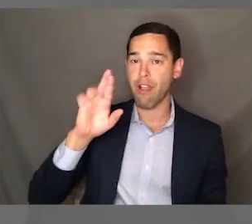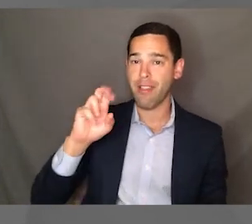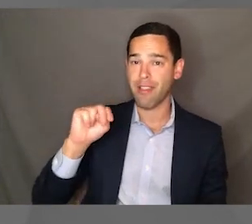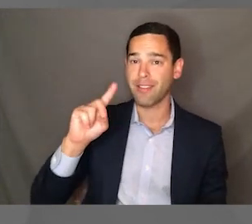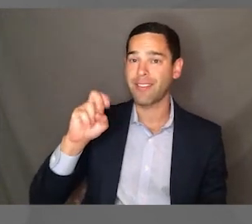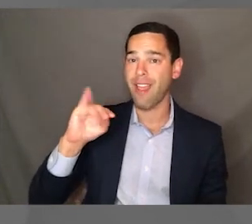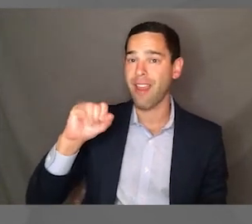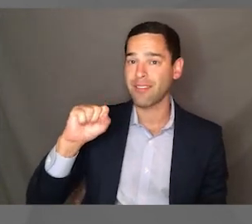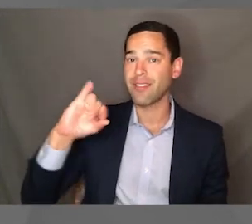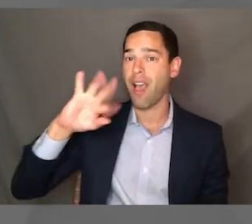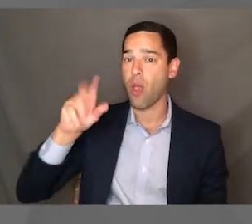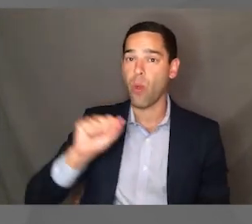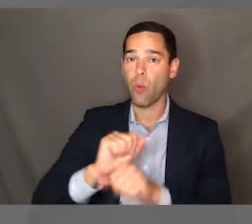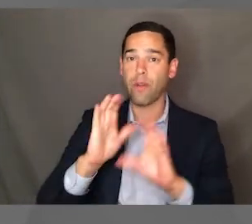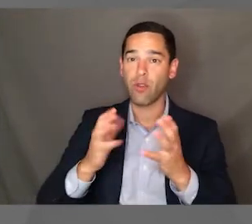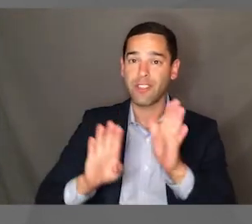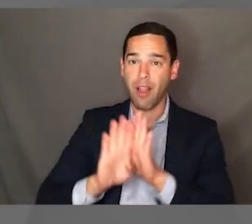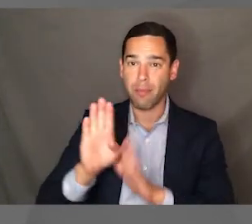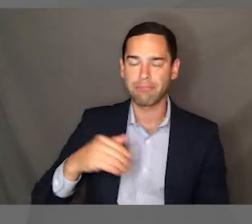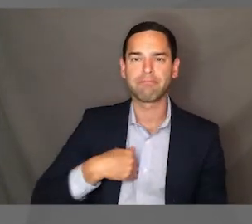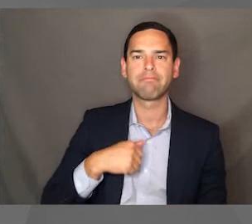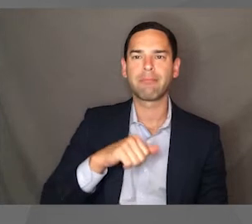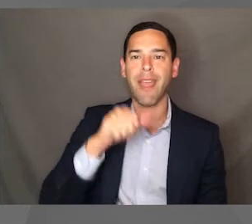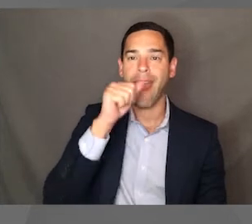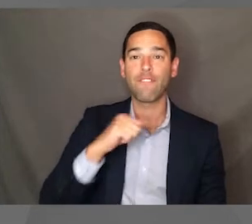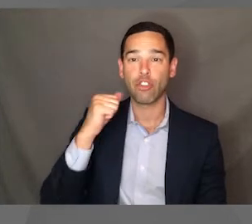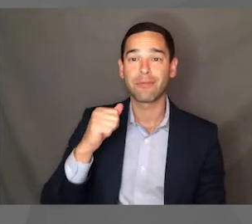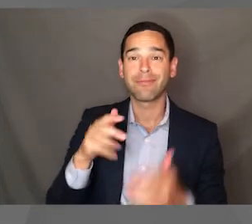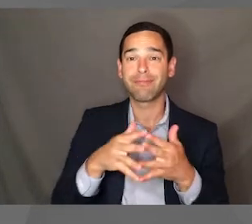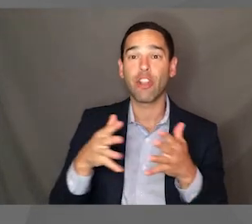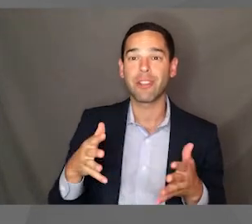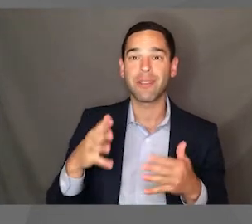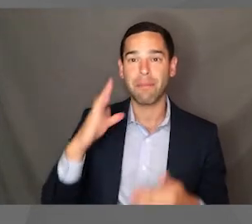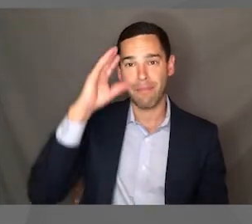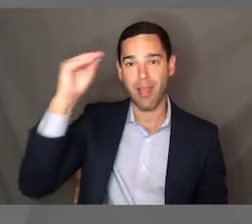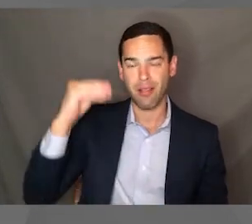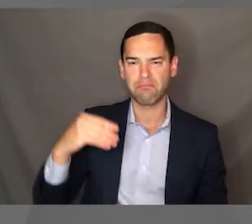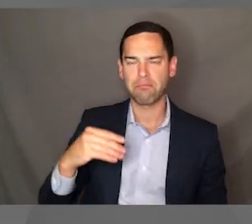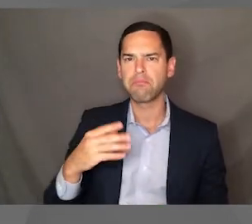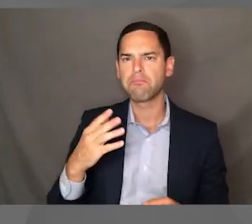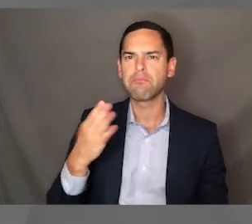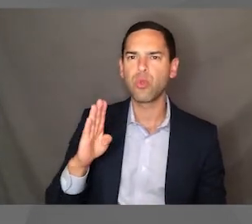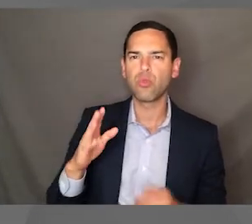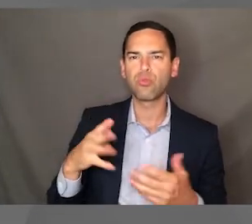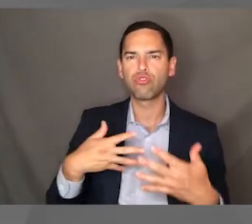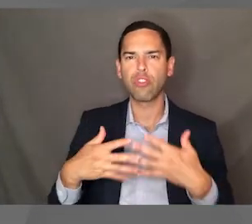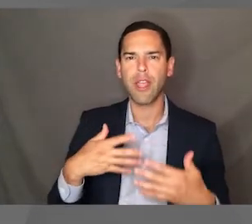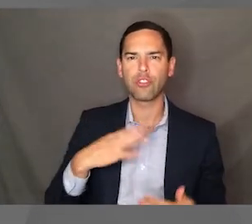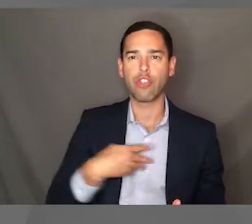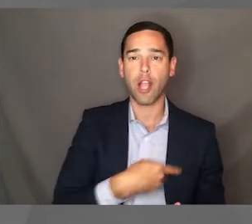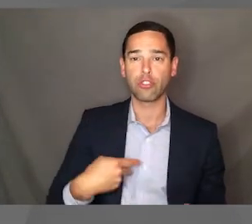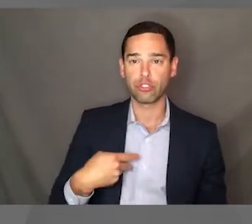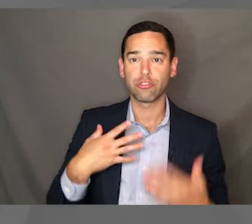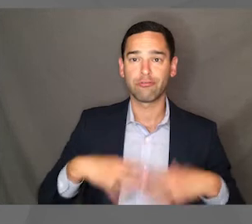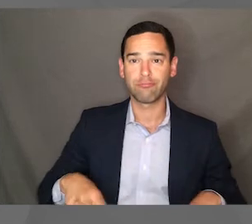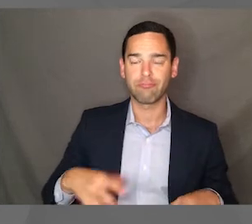Development. I am an African-American male wearing a bluish-gray checkered shirt, and my pronouns are he and his. And